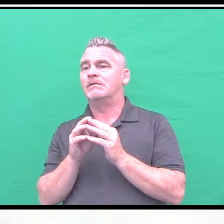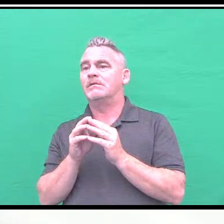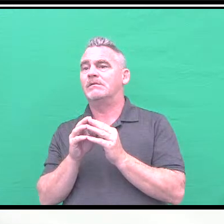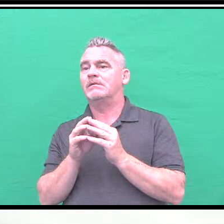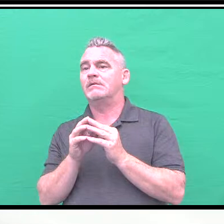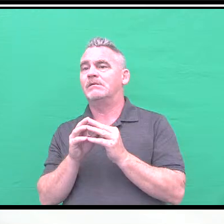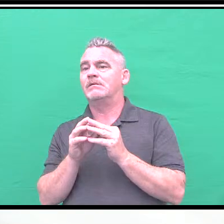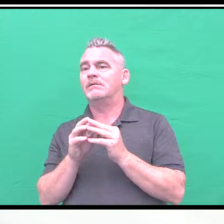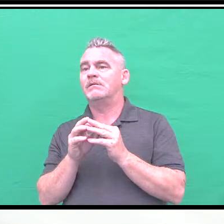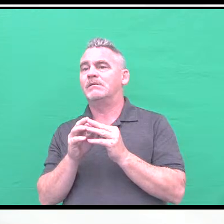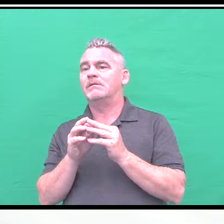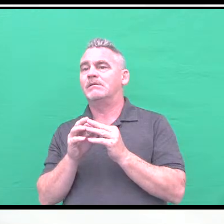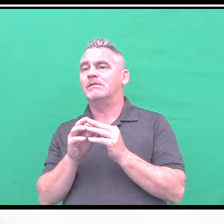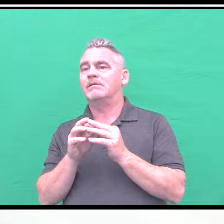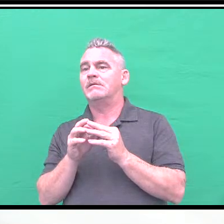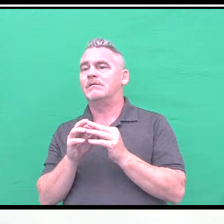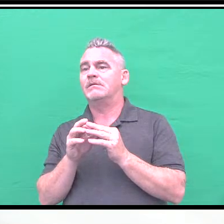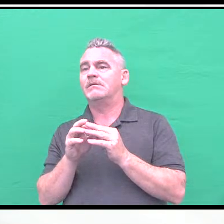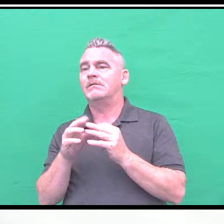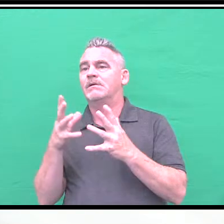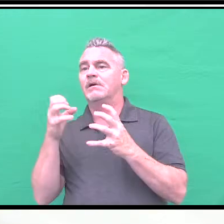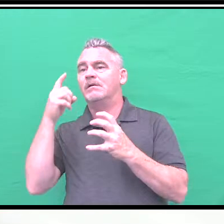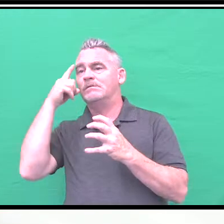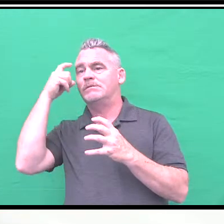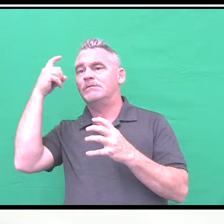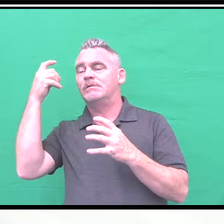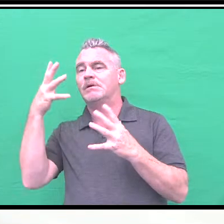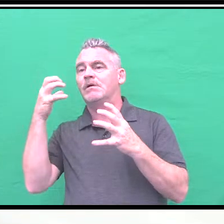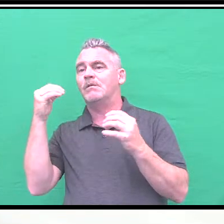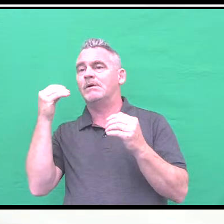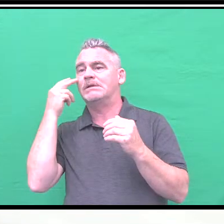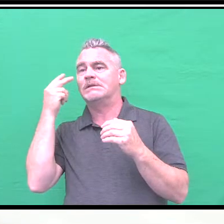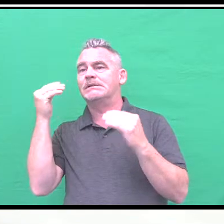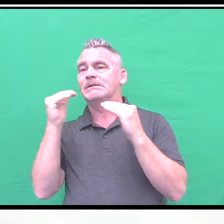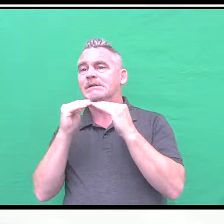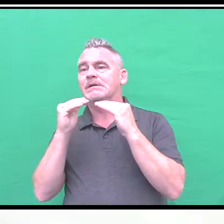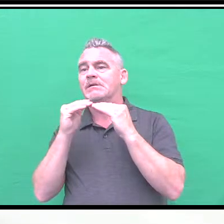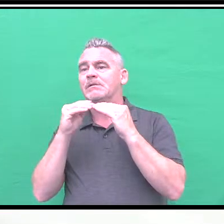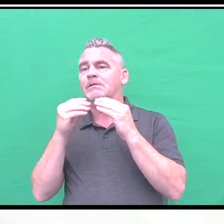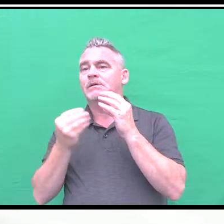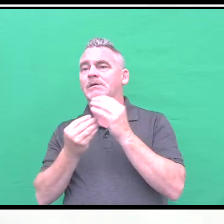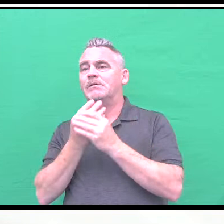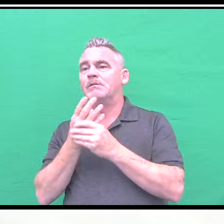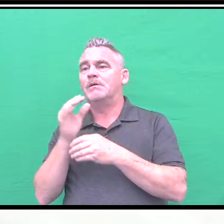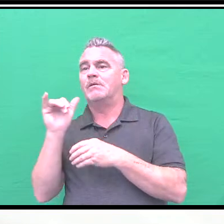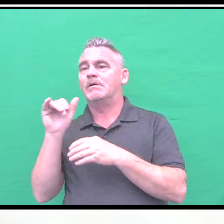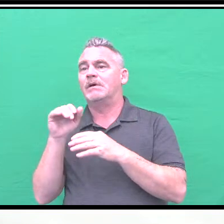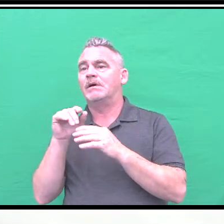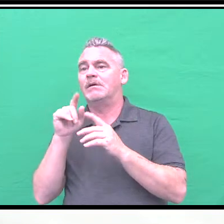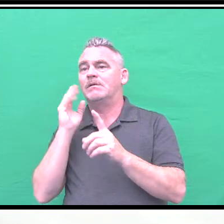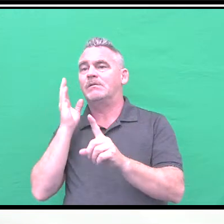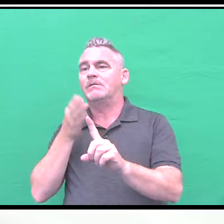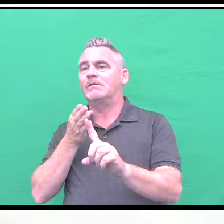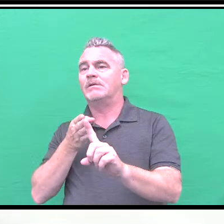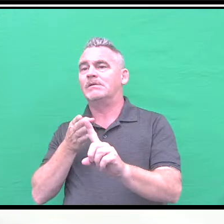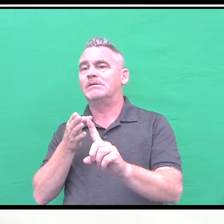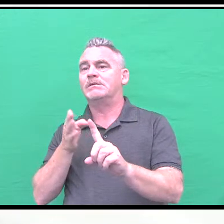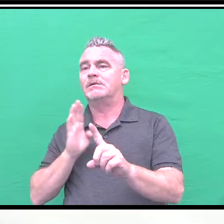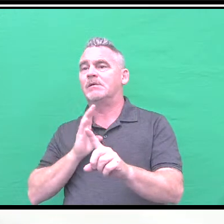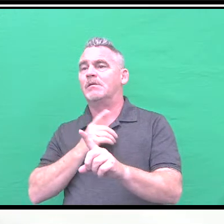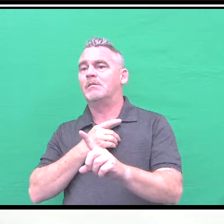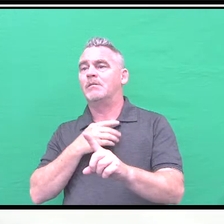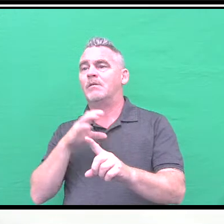want to see equity grow in many directions, and that's what I think that our board members,